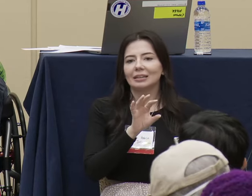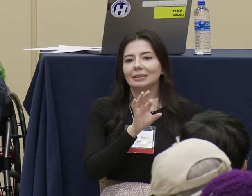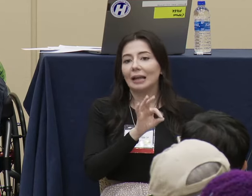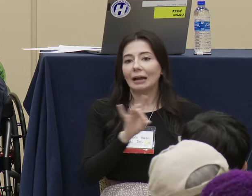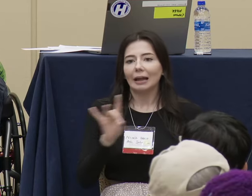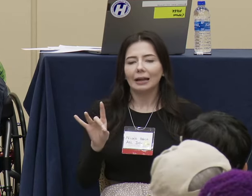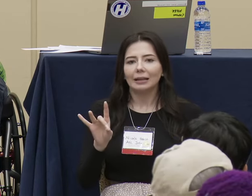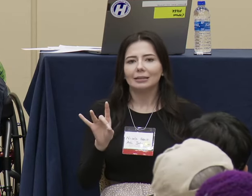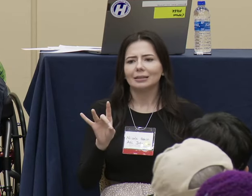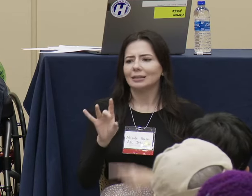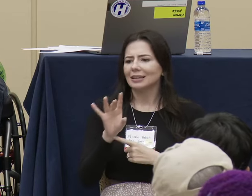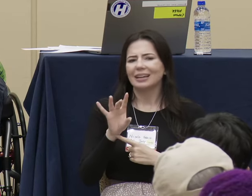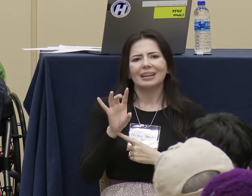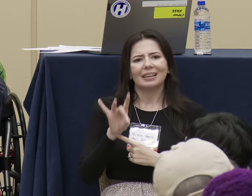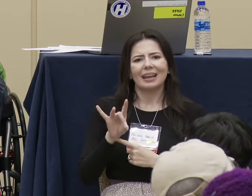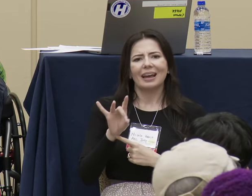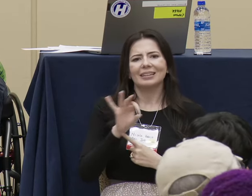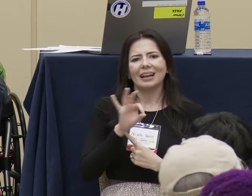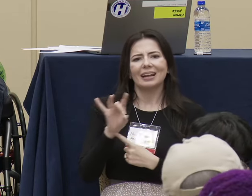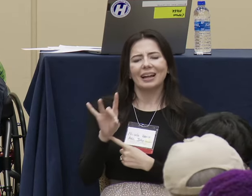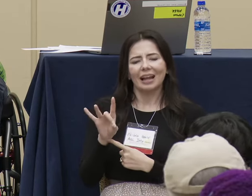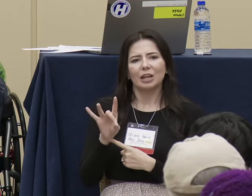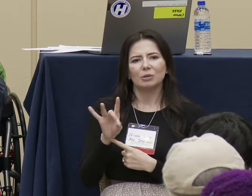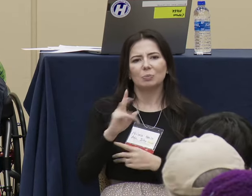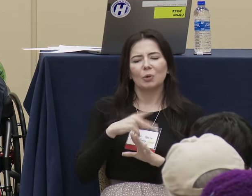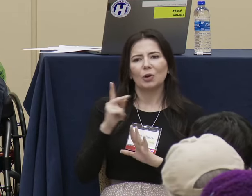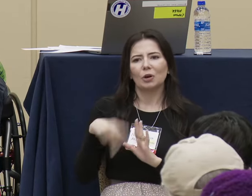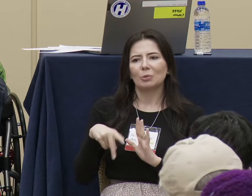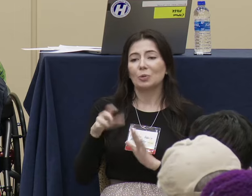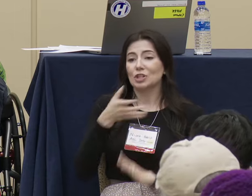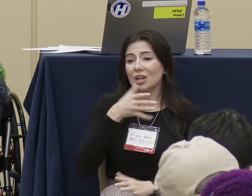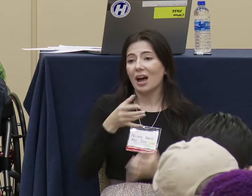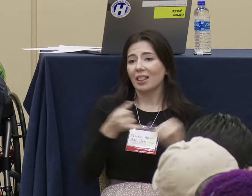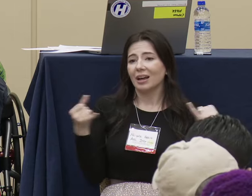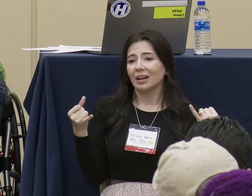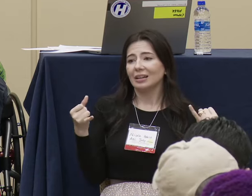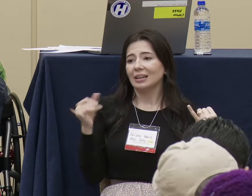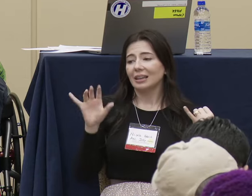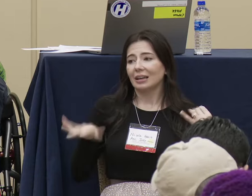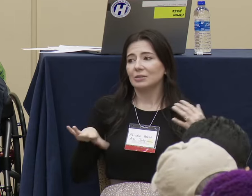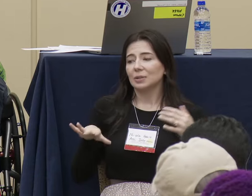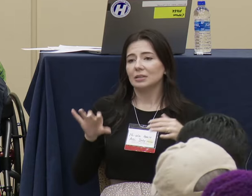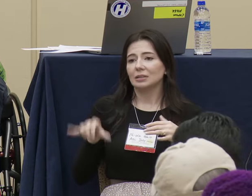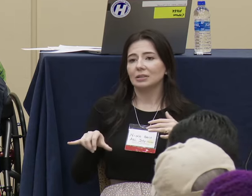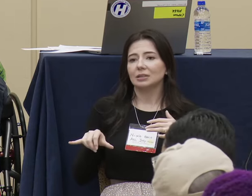So specifically with the 988, which is the hotline that's been